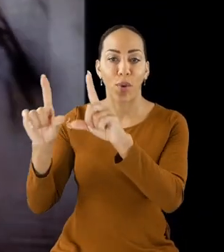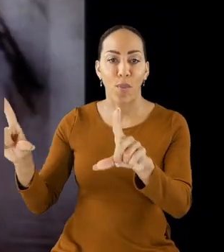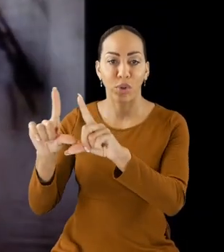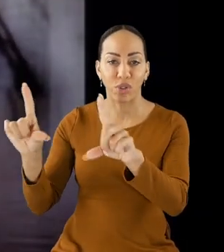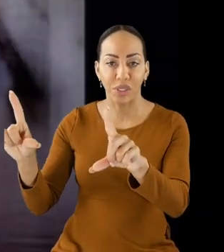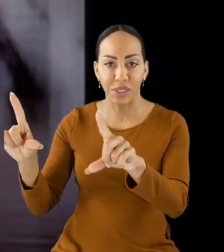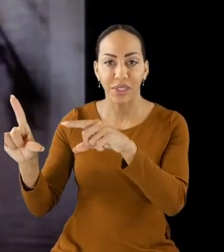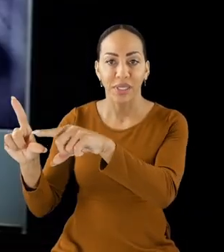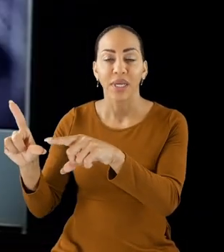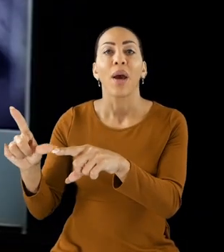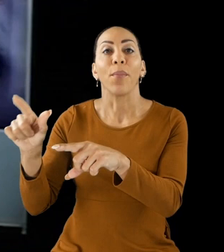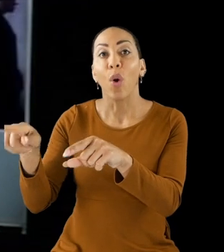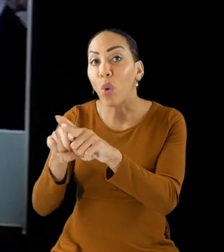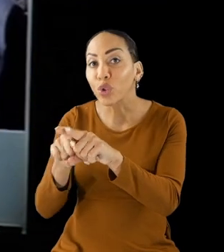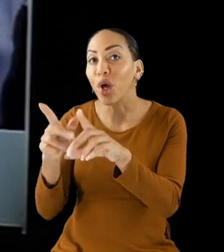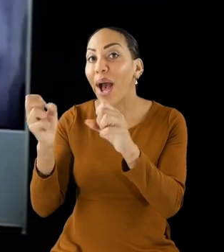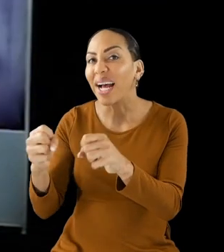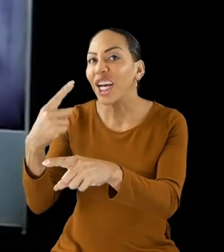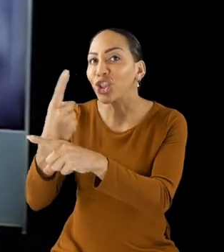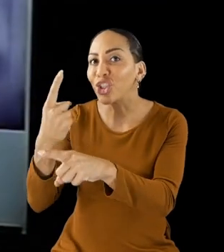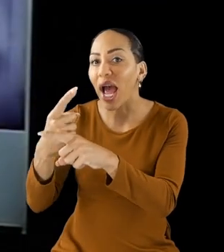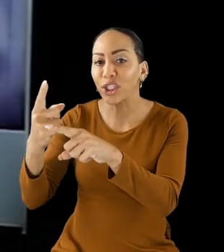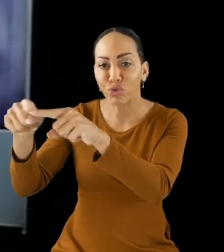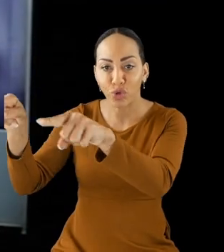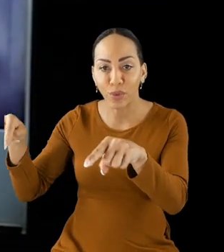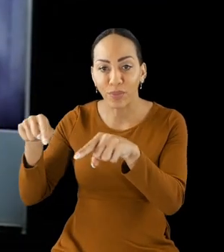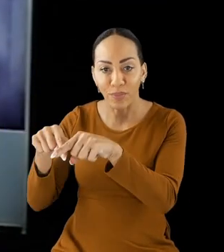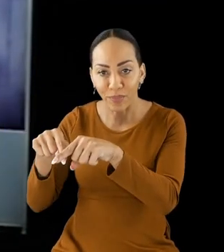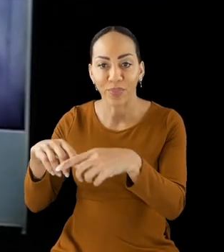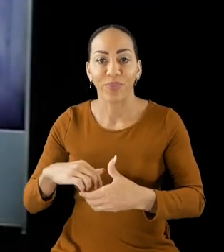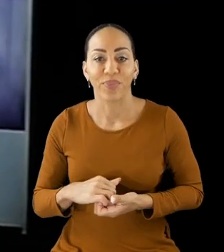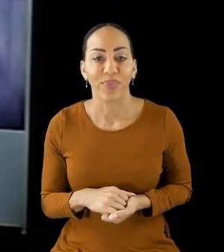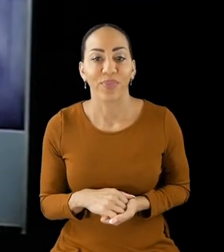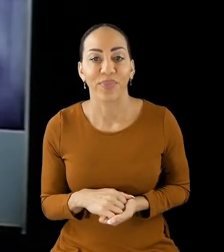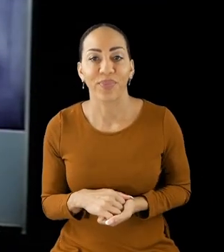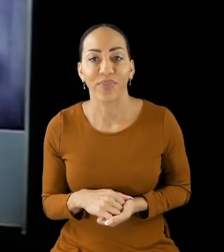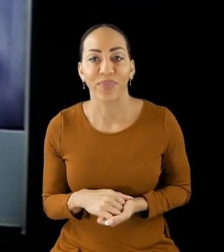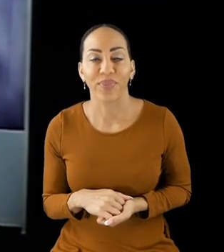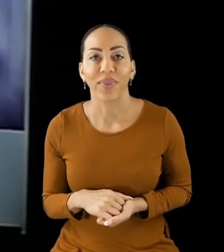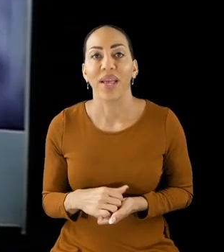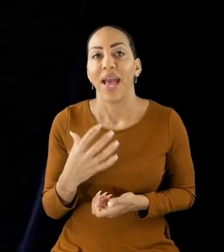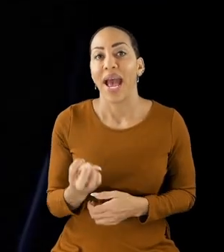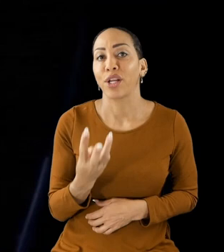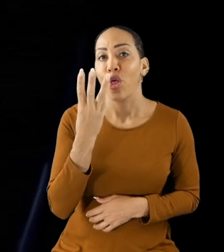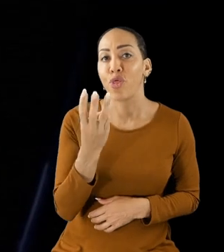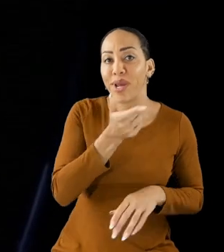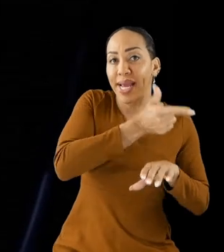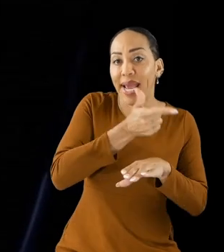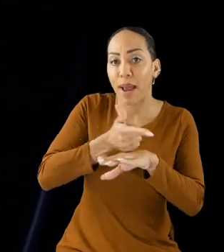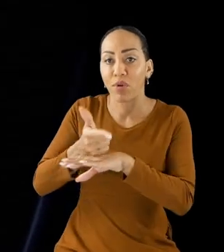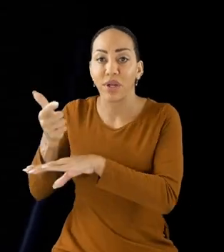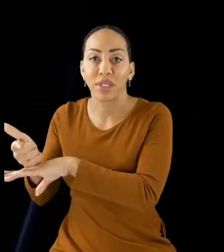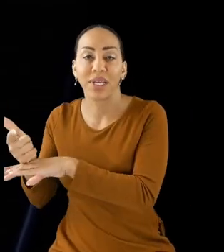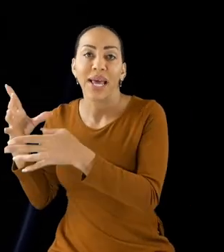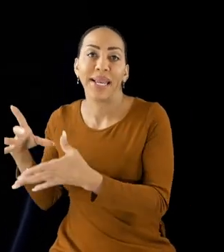of the performance was combined with a text chat room. A three-camera outside broadcast unit